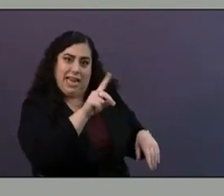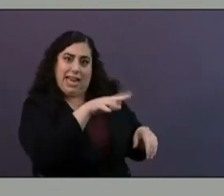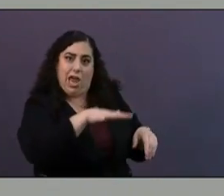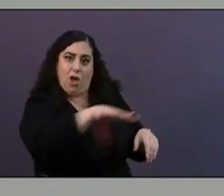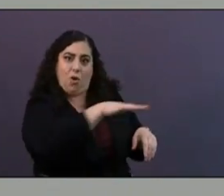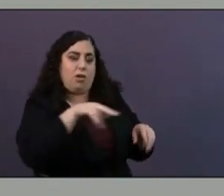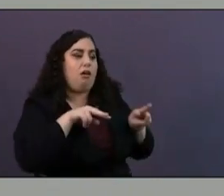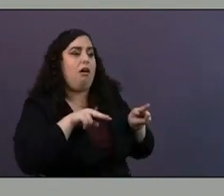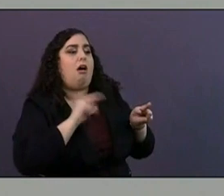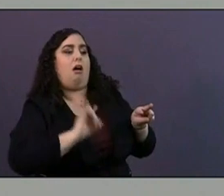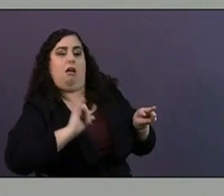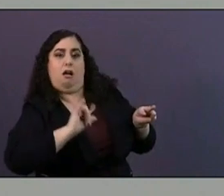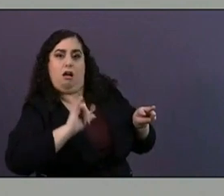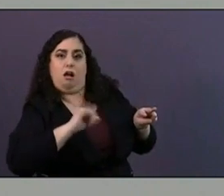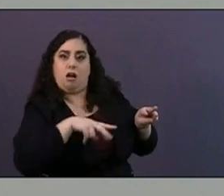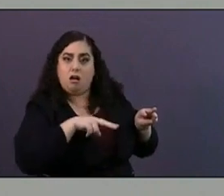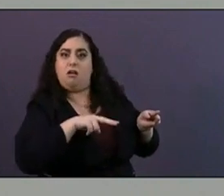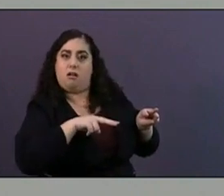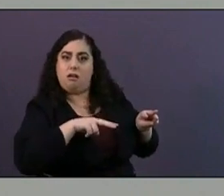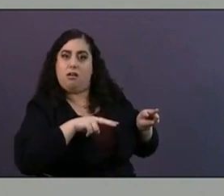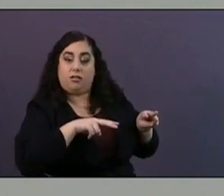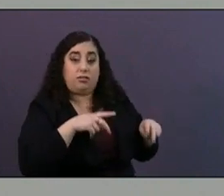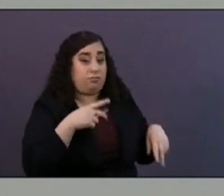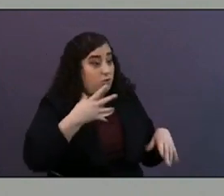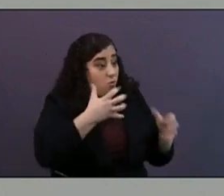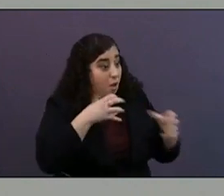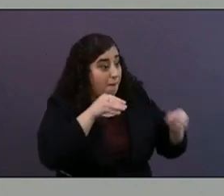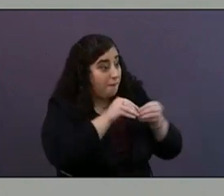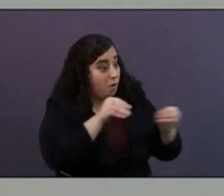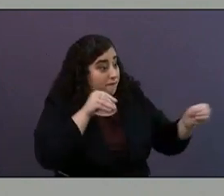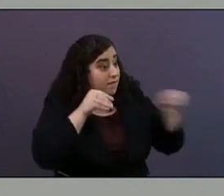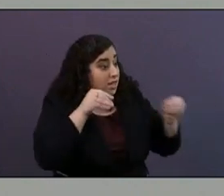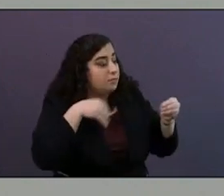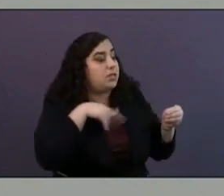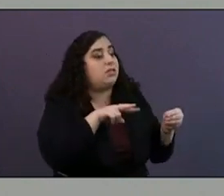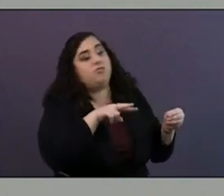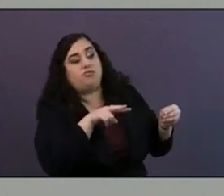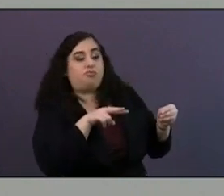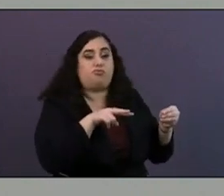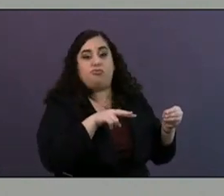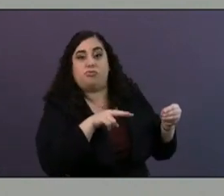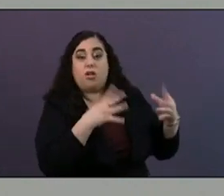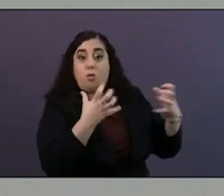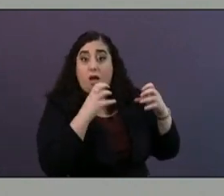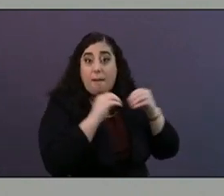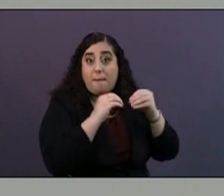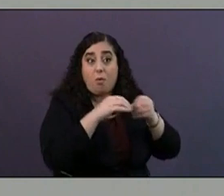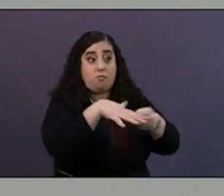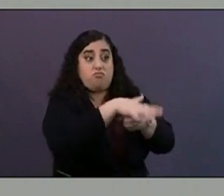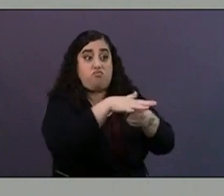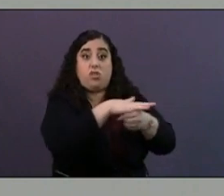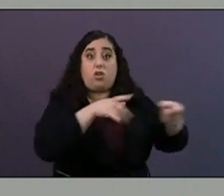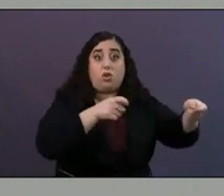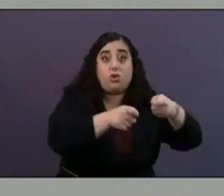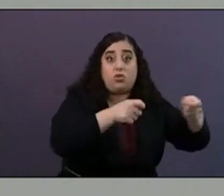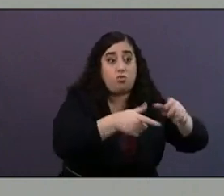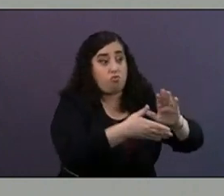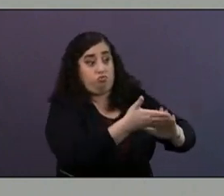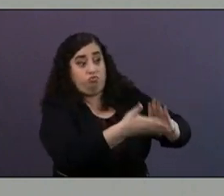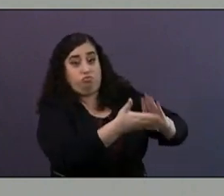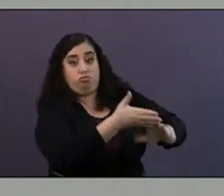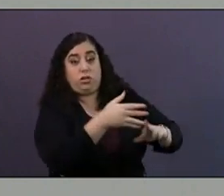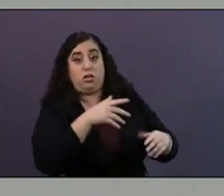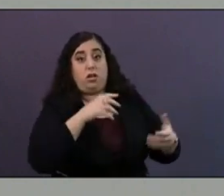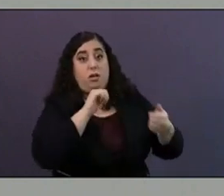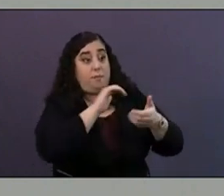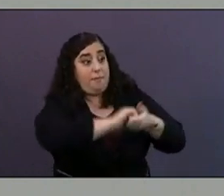to our calls for more flexibility at the local level, more local control, working with our local health